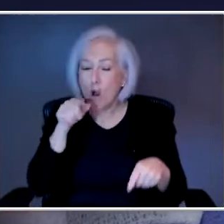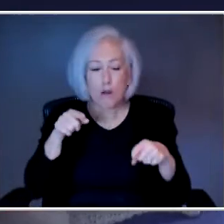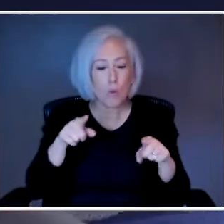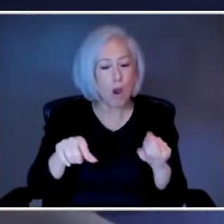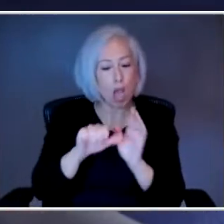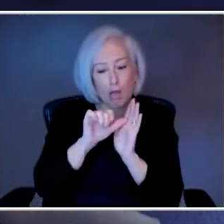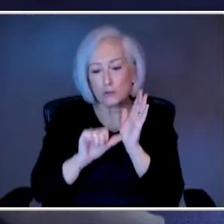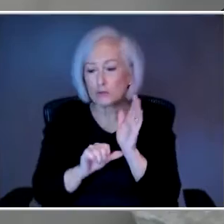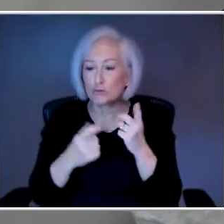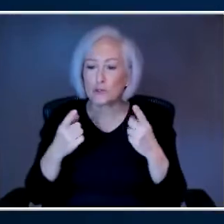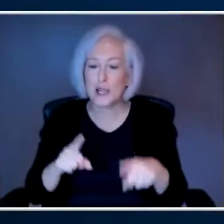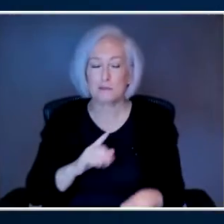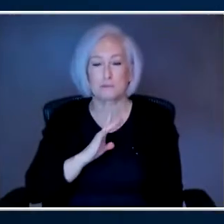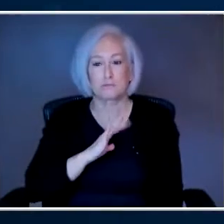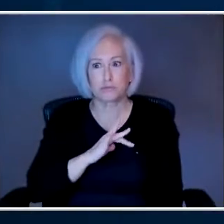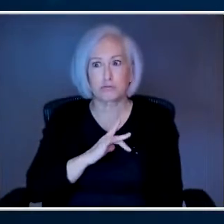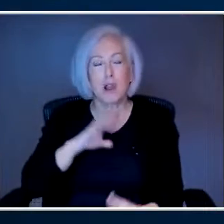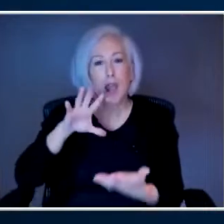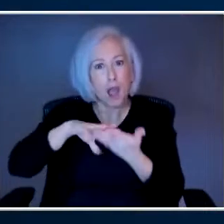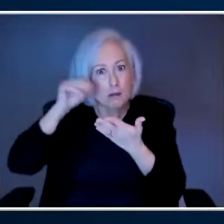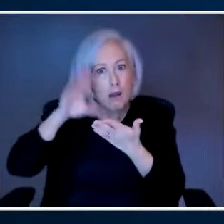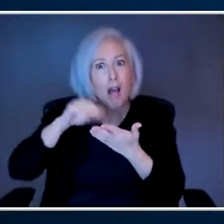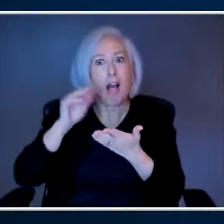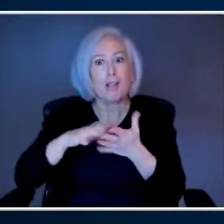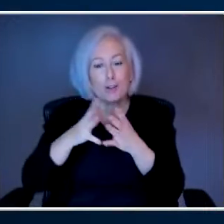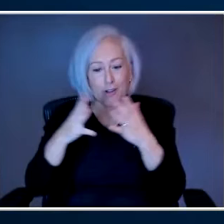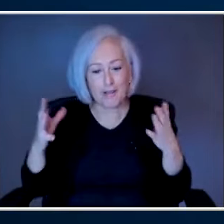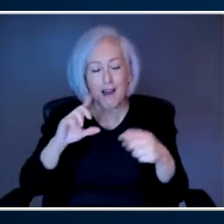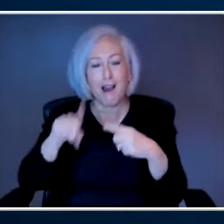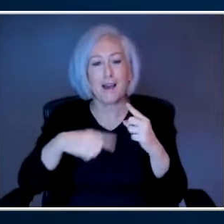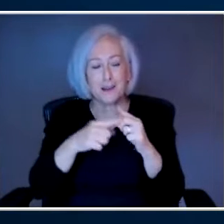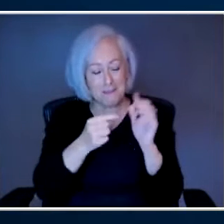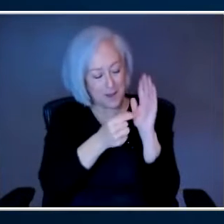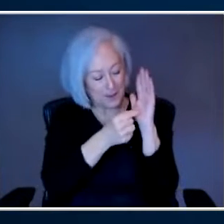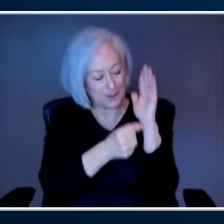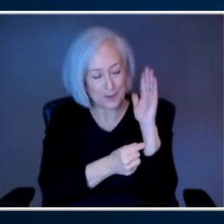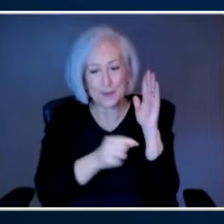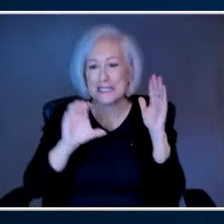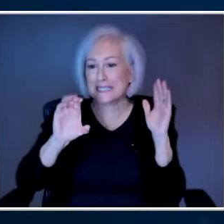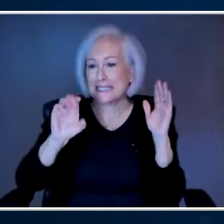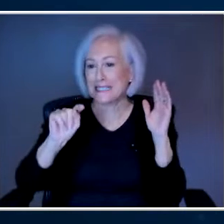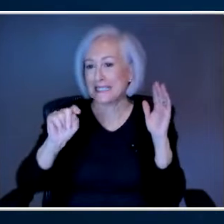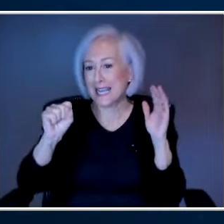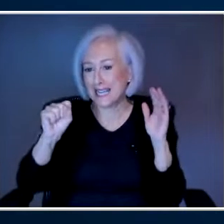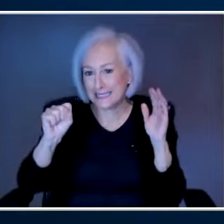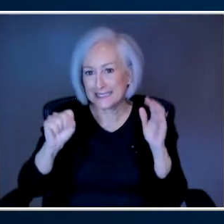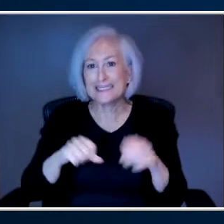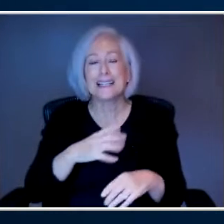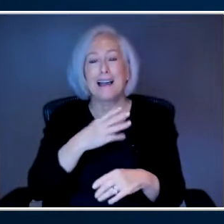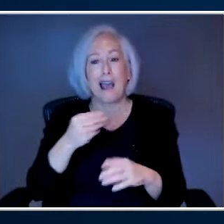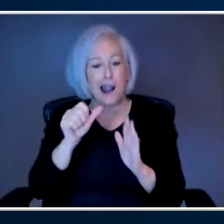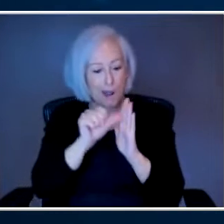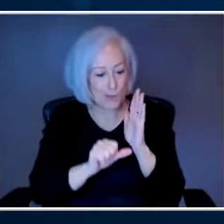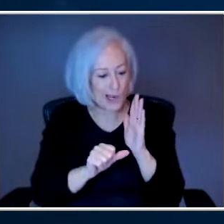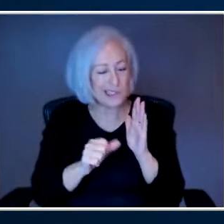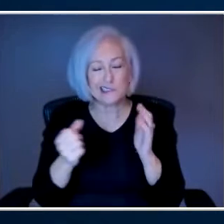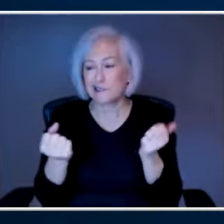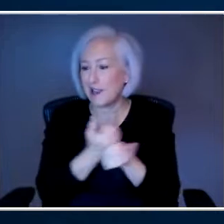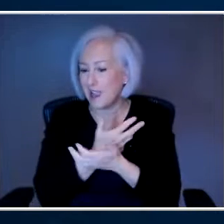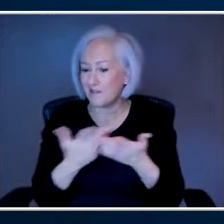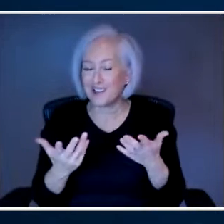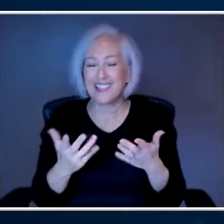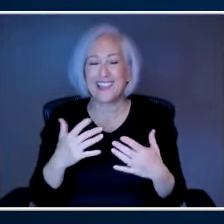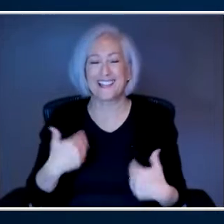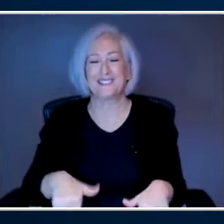lesson on carpals and tunnels and operations, and all